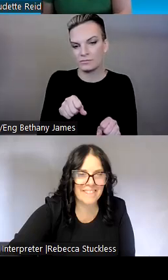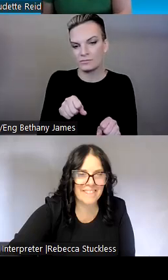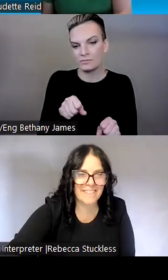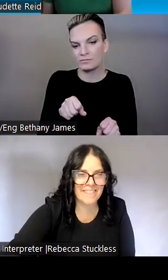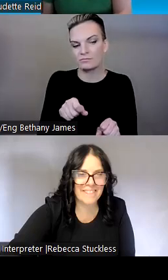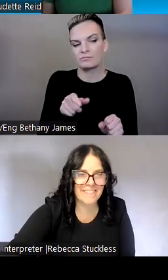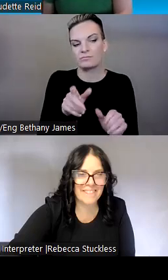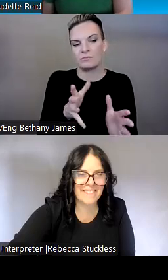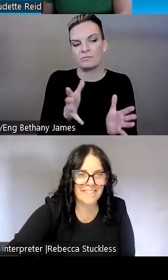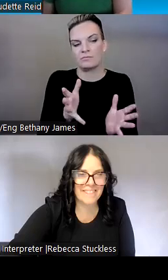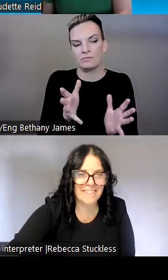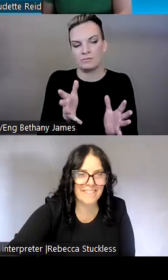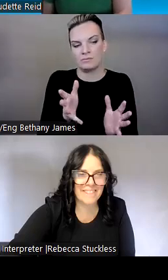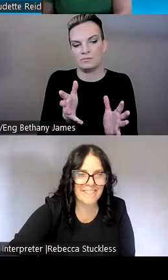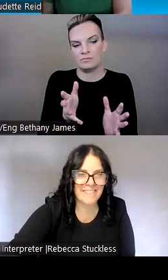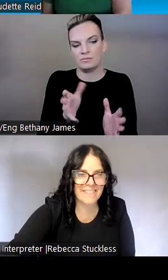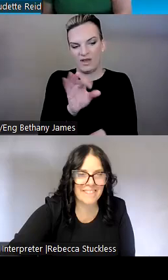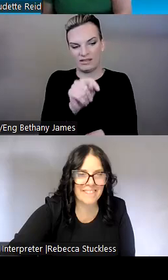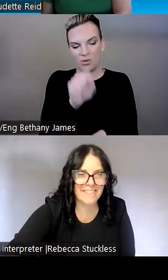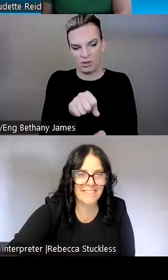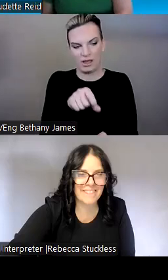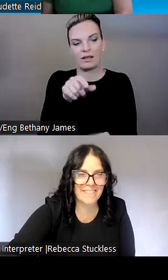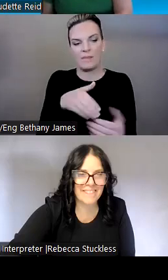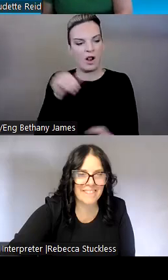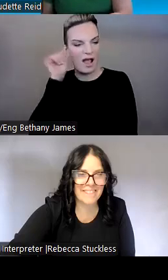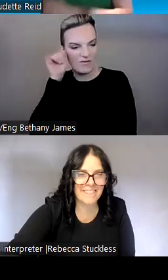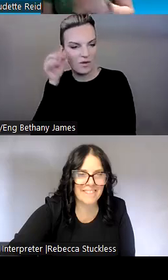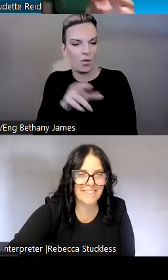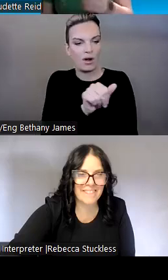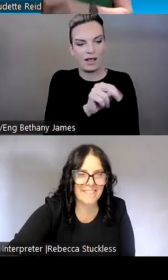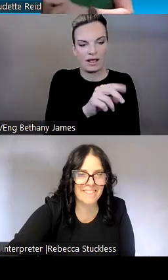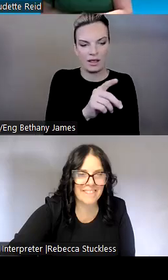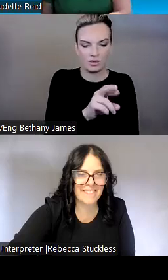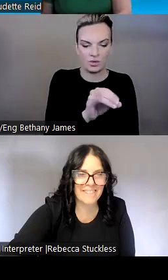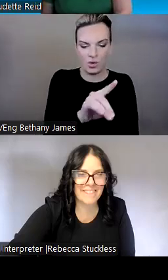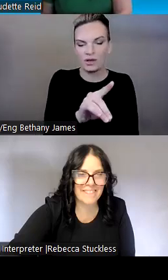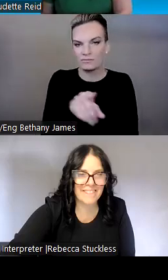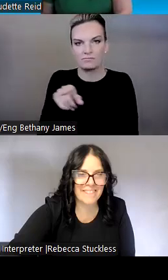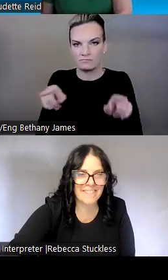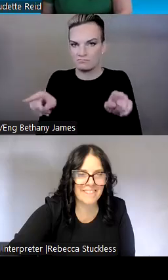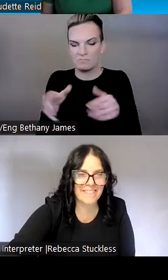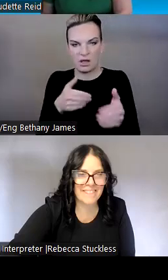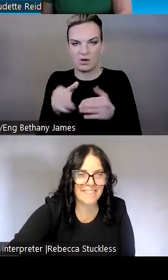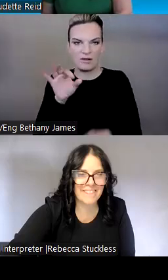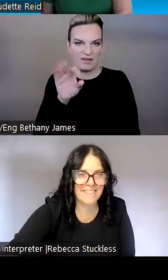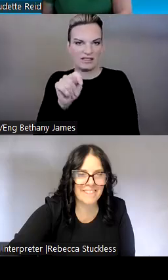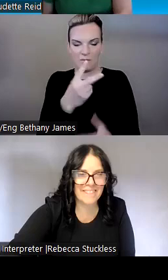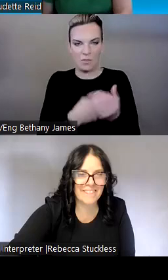as well as people who have an iPhone. So it's not limited to iPhone communication.